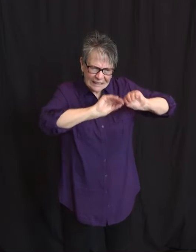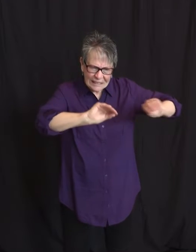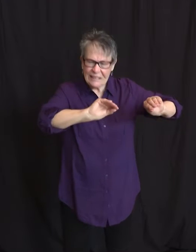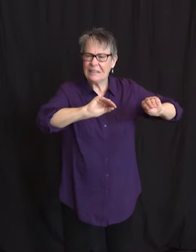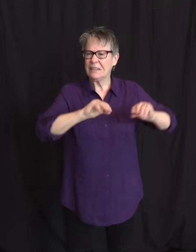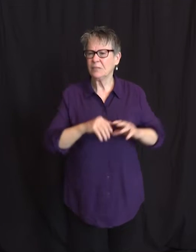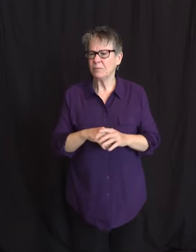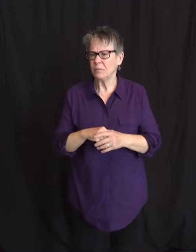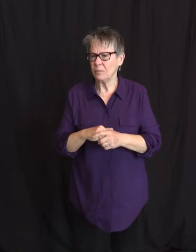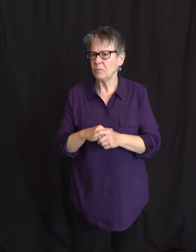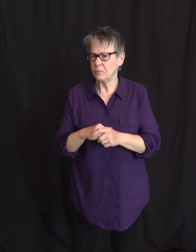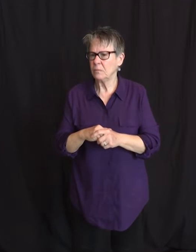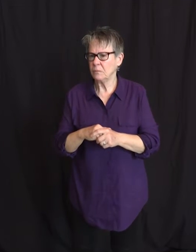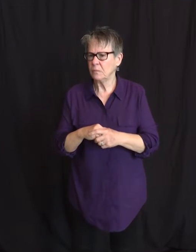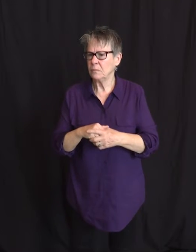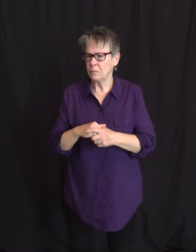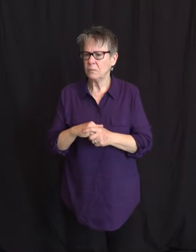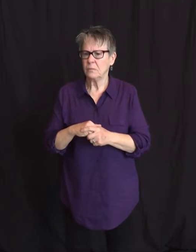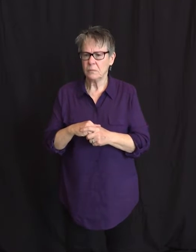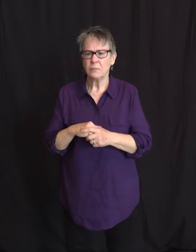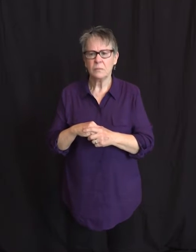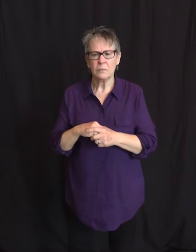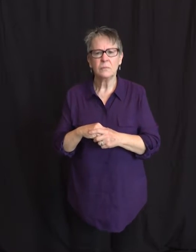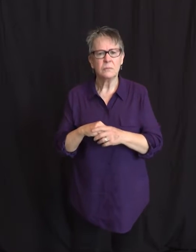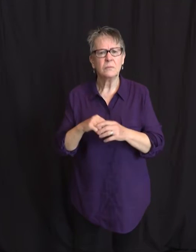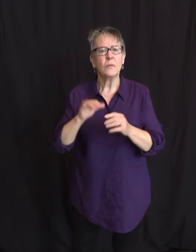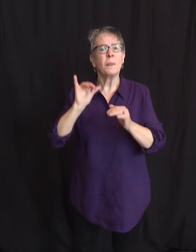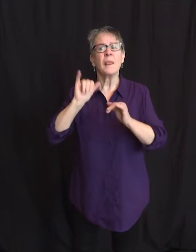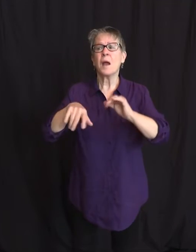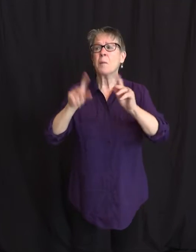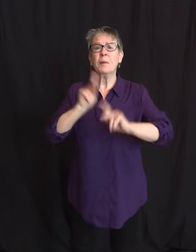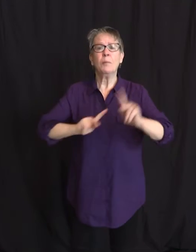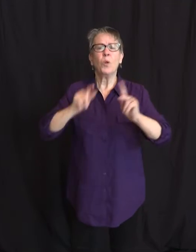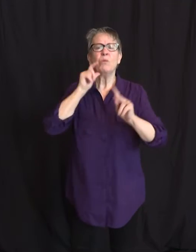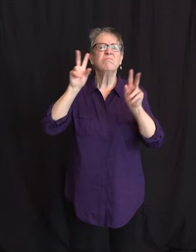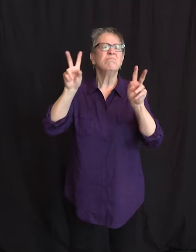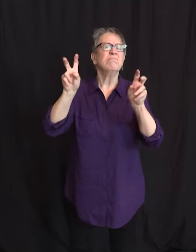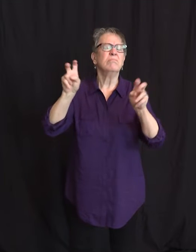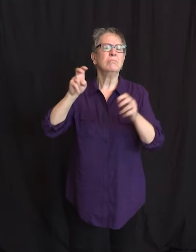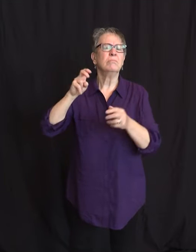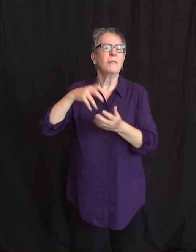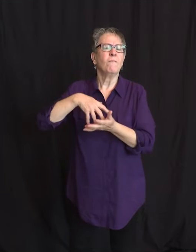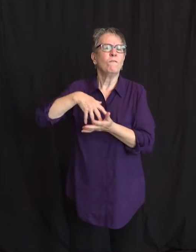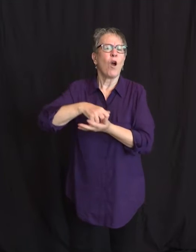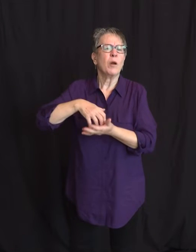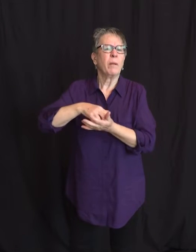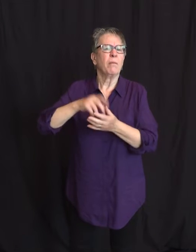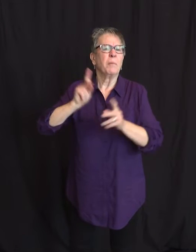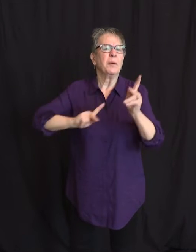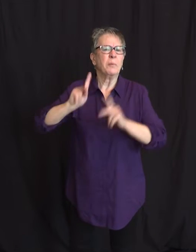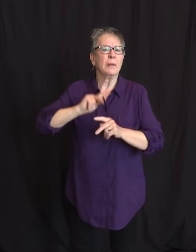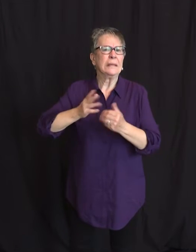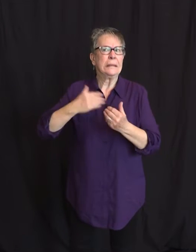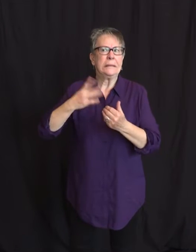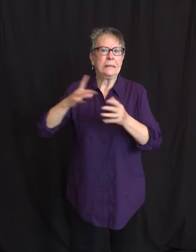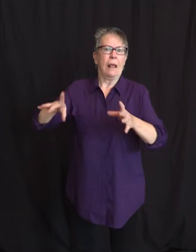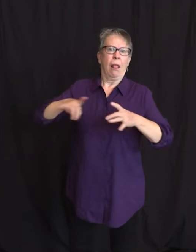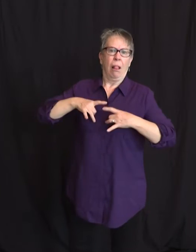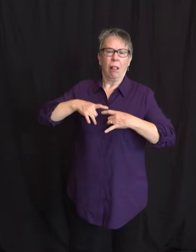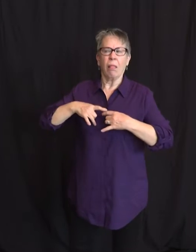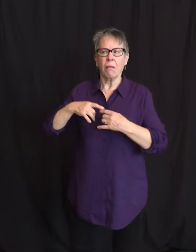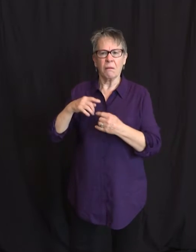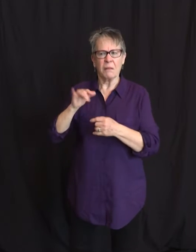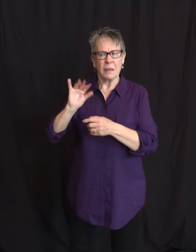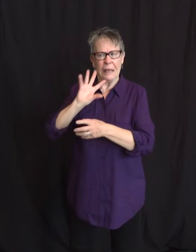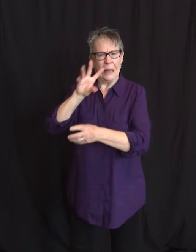We have a testing strategy task force. We're looking at refining the definition of vulnerable populations and